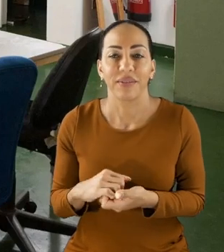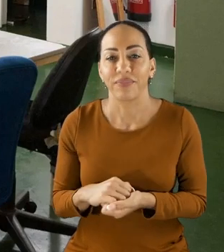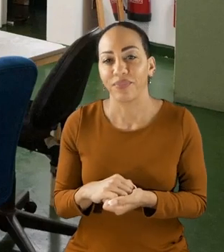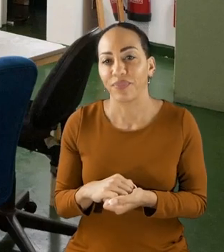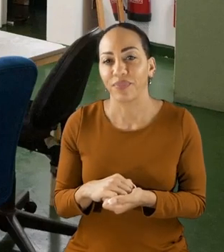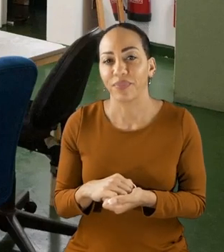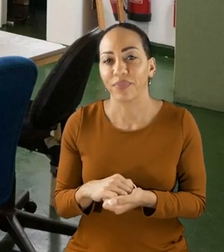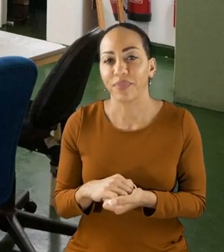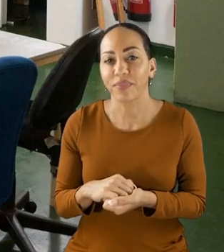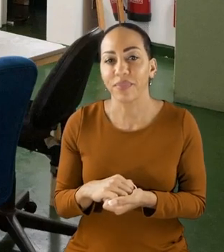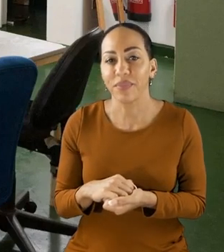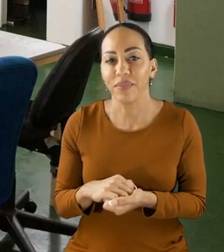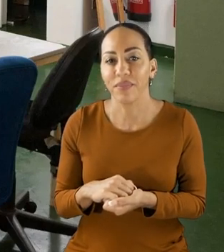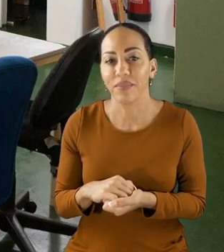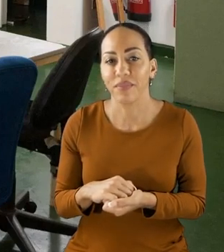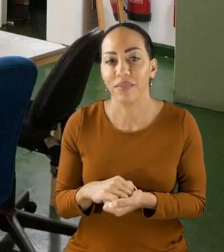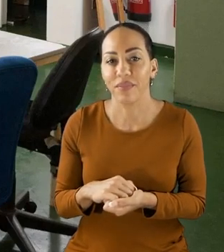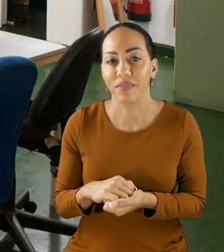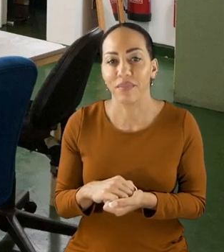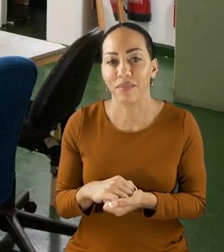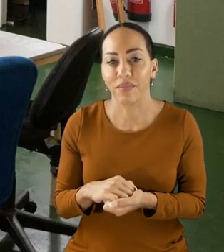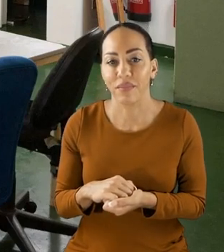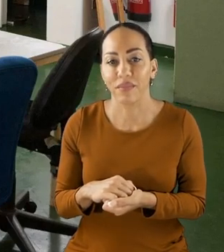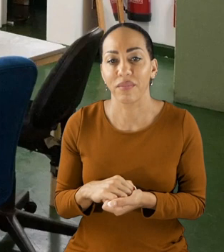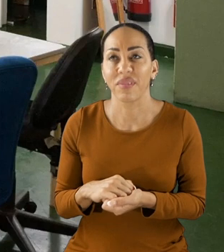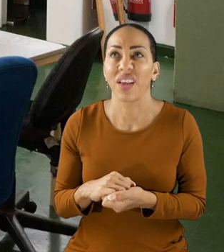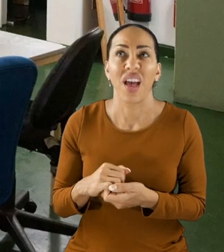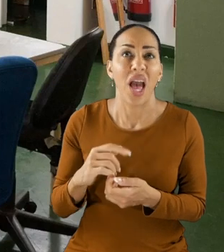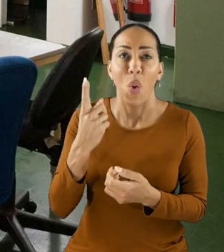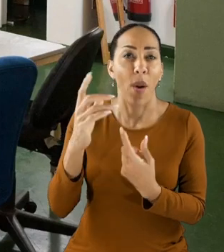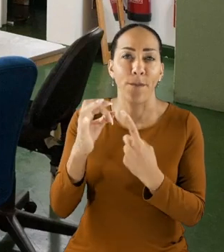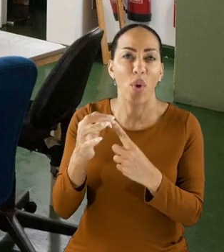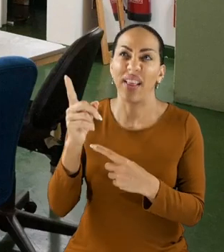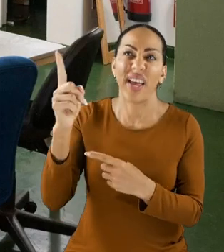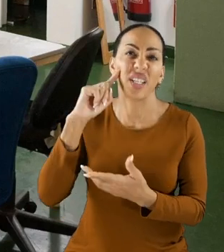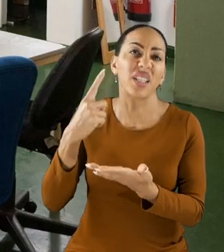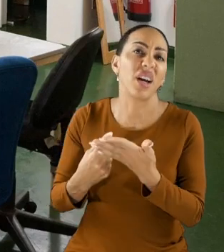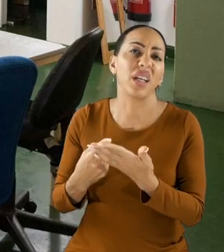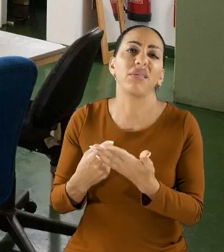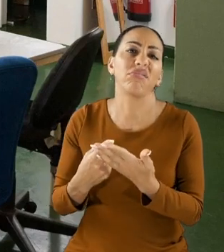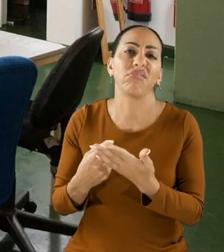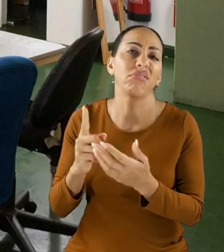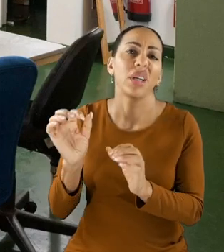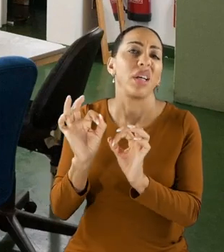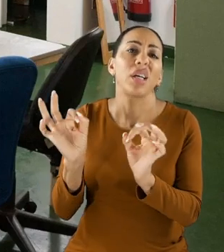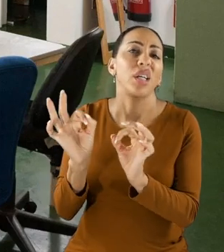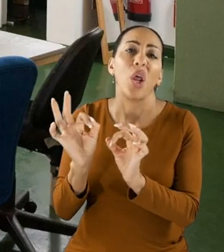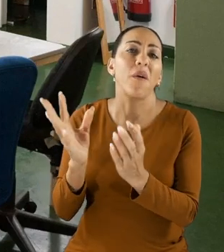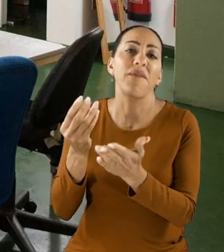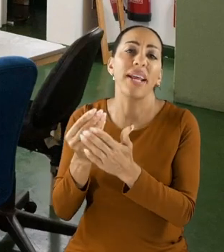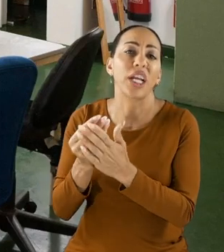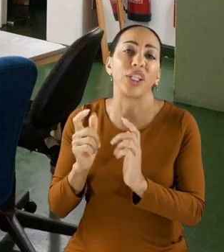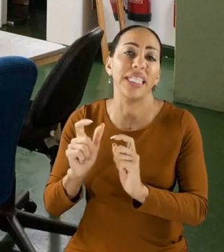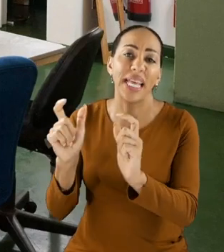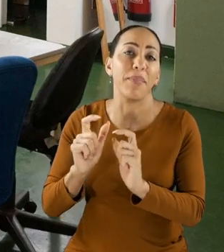in terms of, like, I've been kind of, at one point they just decided that it was no longer financially sustainable